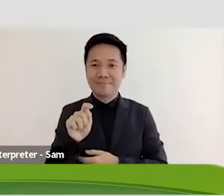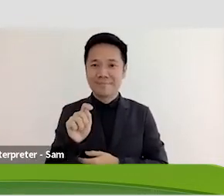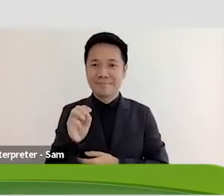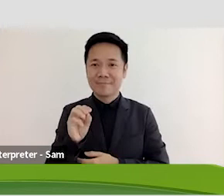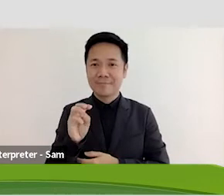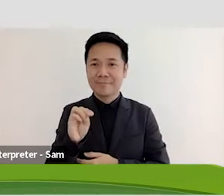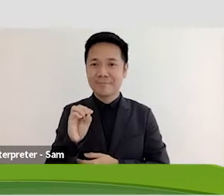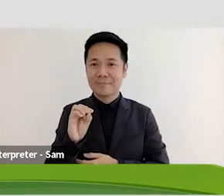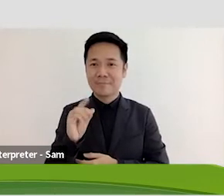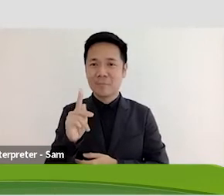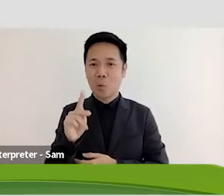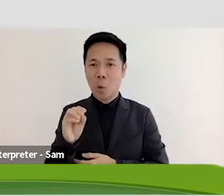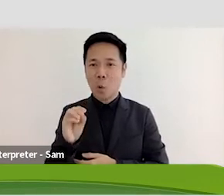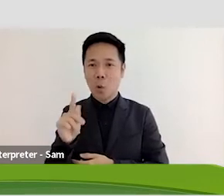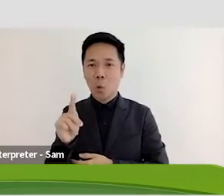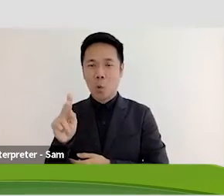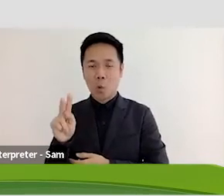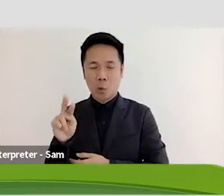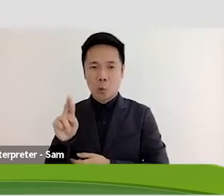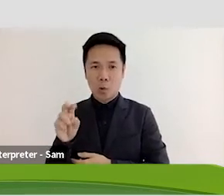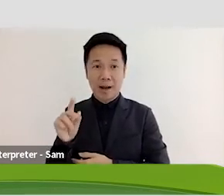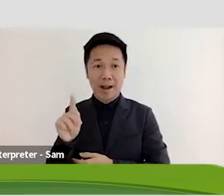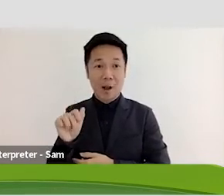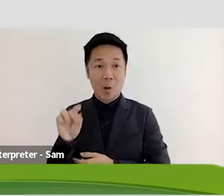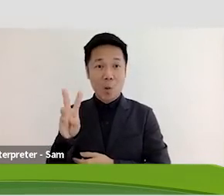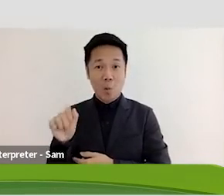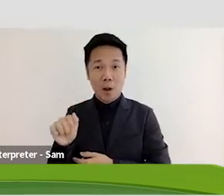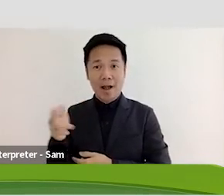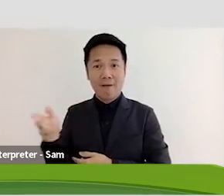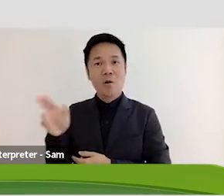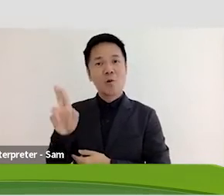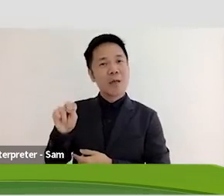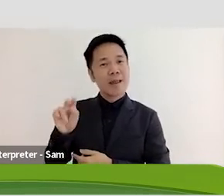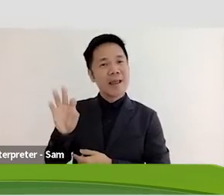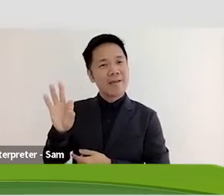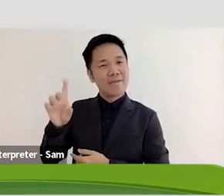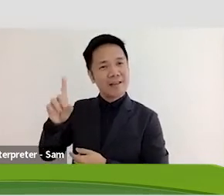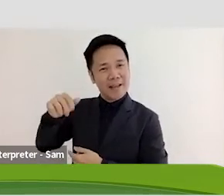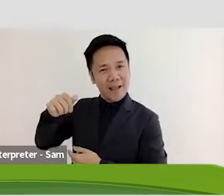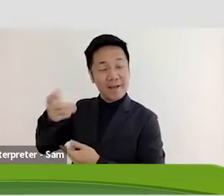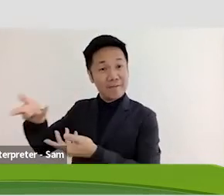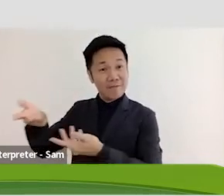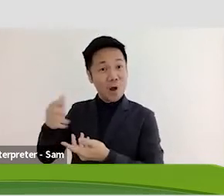Humanitarian Advisor of the United Nations Population Fund UNFPA Regional Office for Asia and the